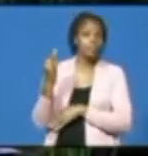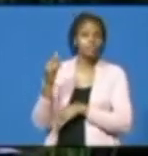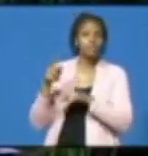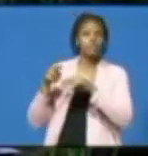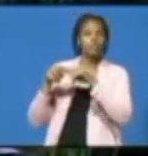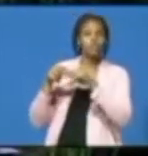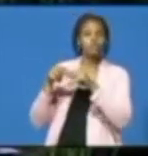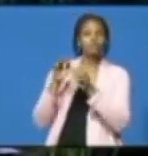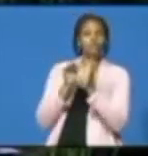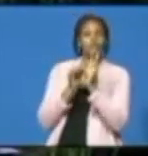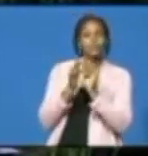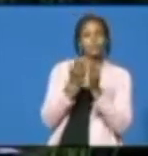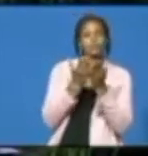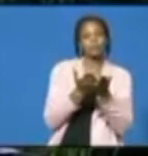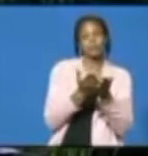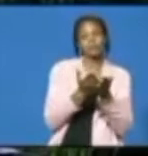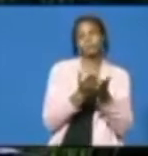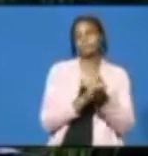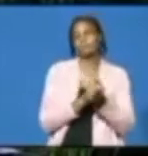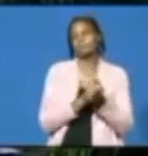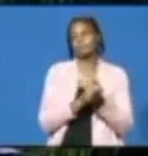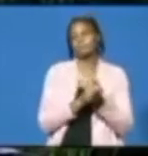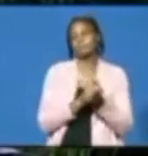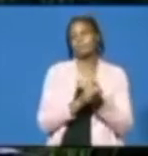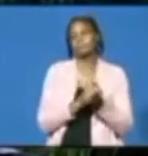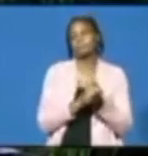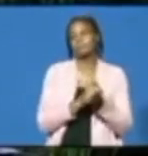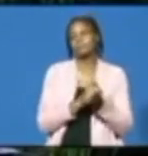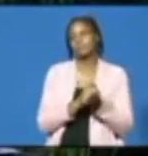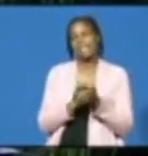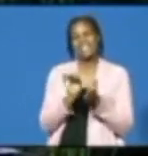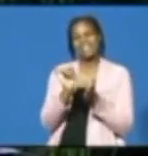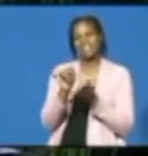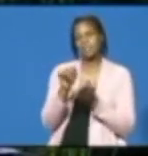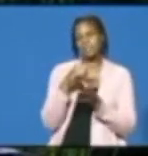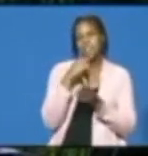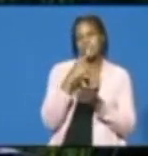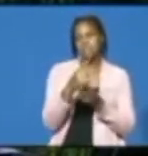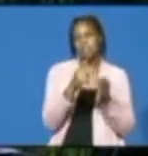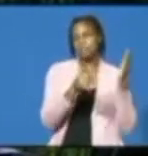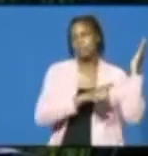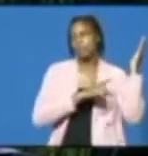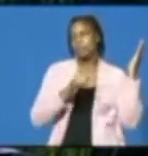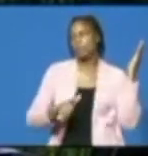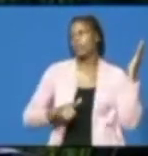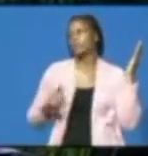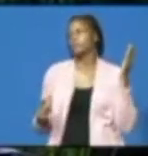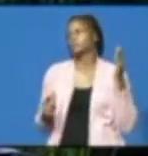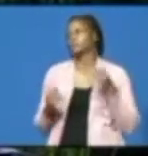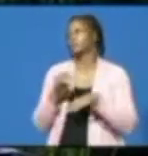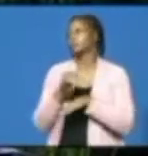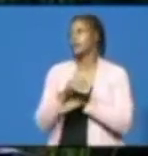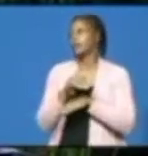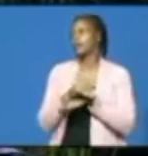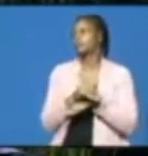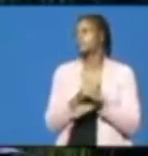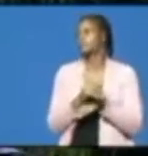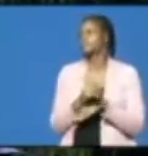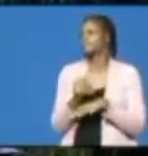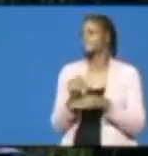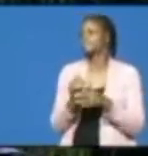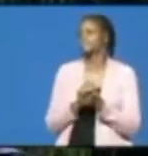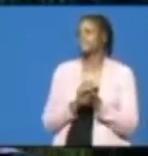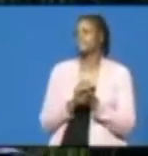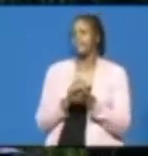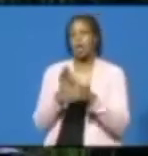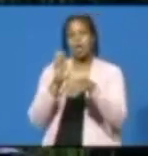word. Thus saith the Lord. Tonight,